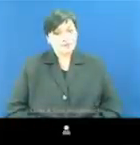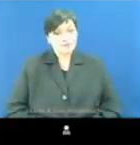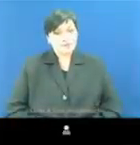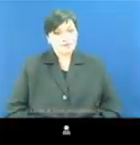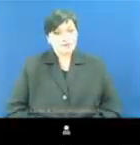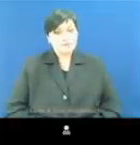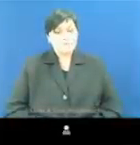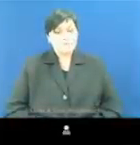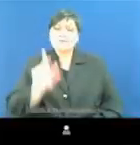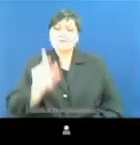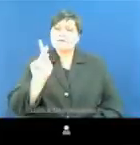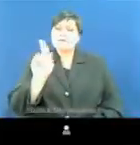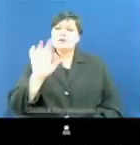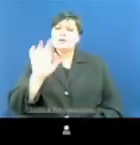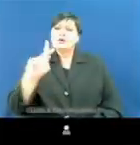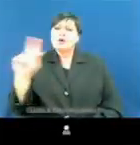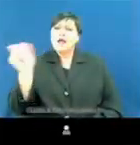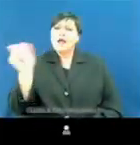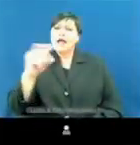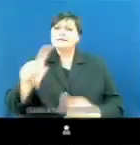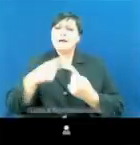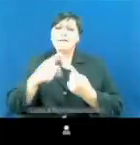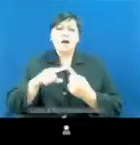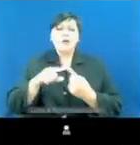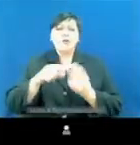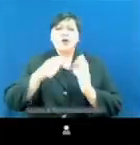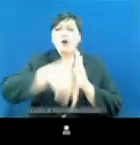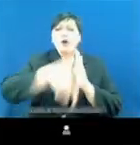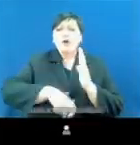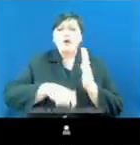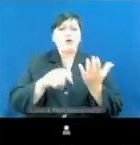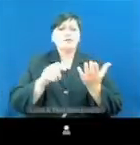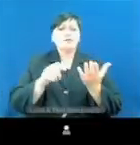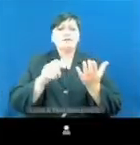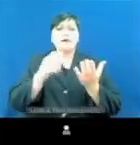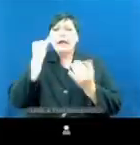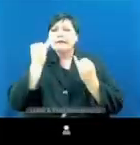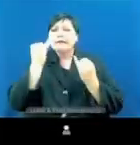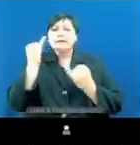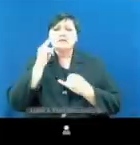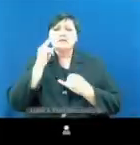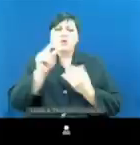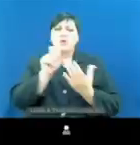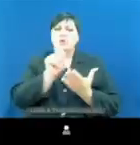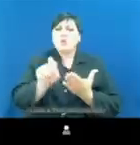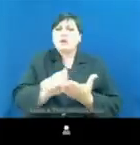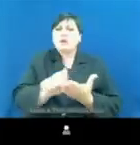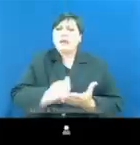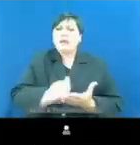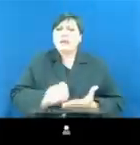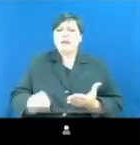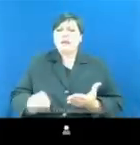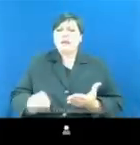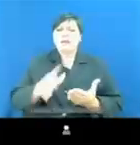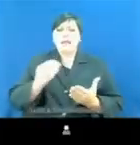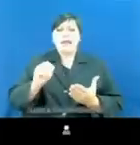Kirk asked about articles or tips for note-taking and consecutive interpreting. I saw somebody post the link in